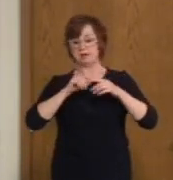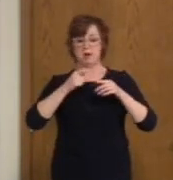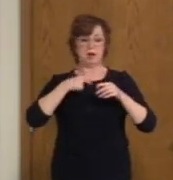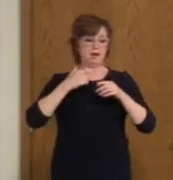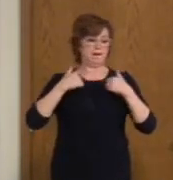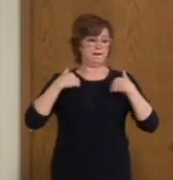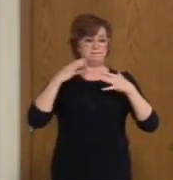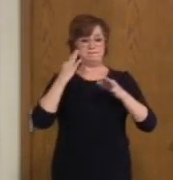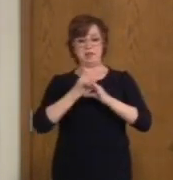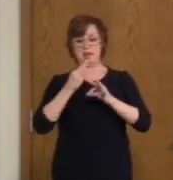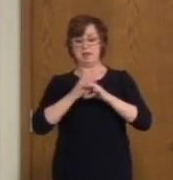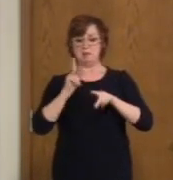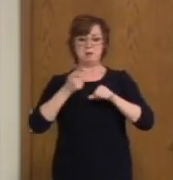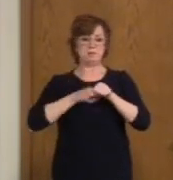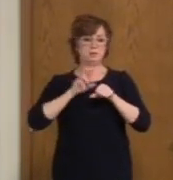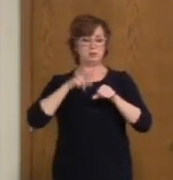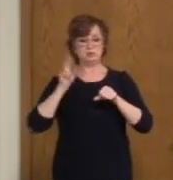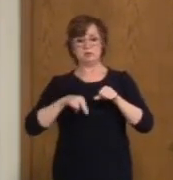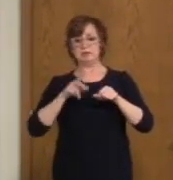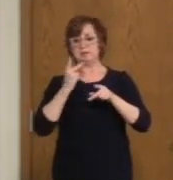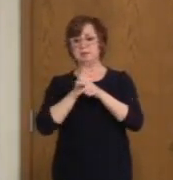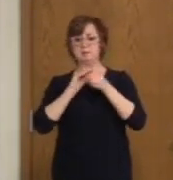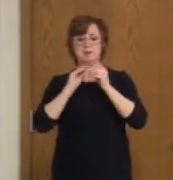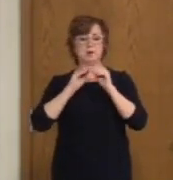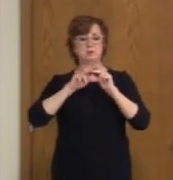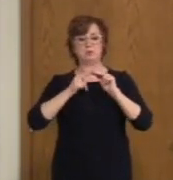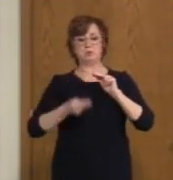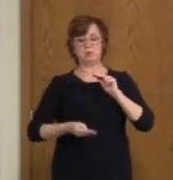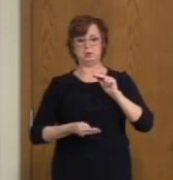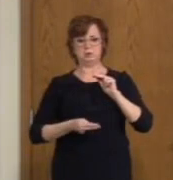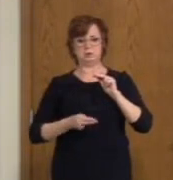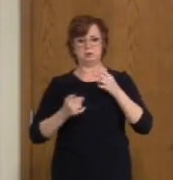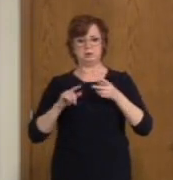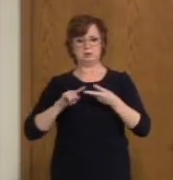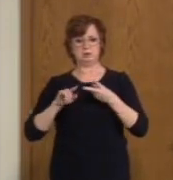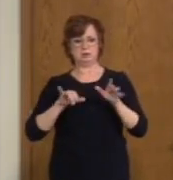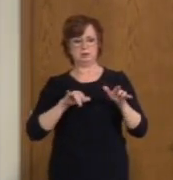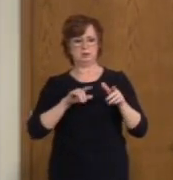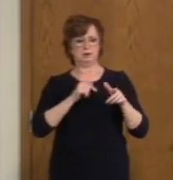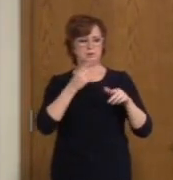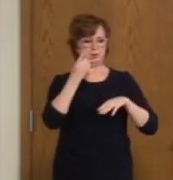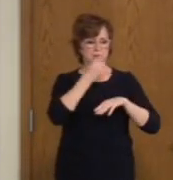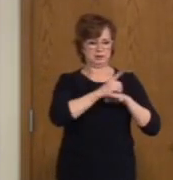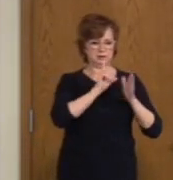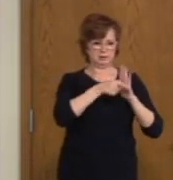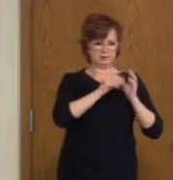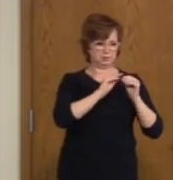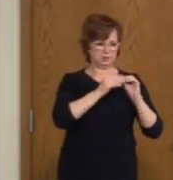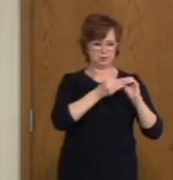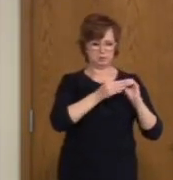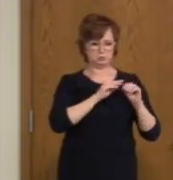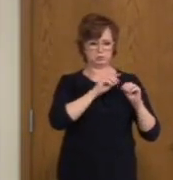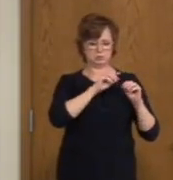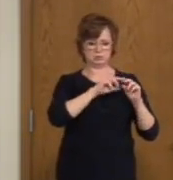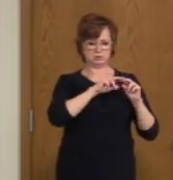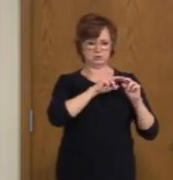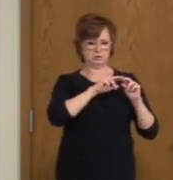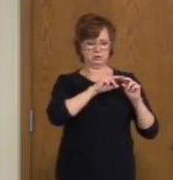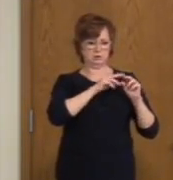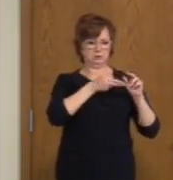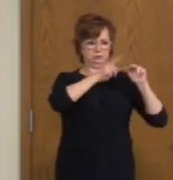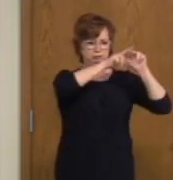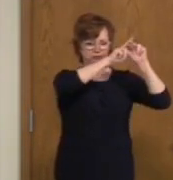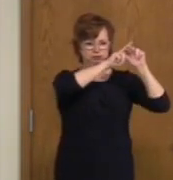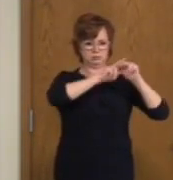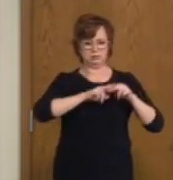into a regional partial shutdown. Now you're saying a similar thing to the Moose Jaw residents, having faith in them. Why should they